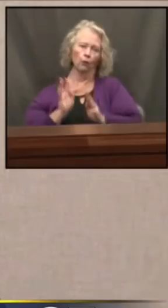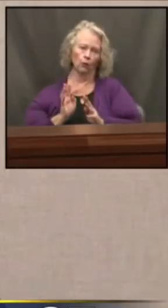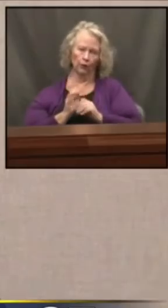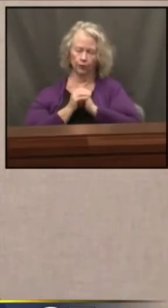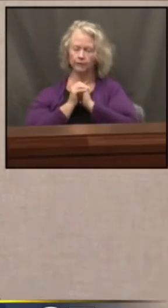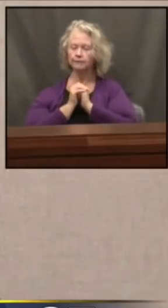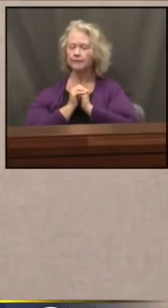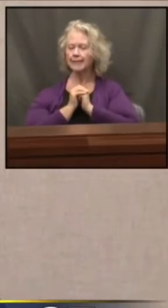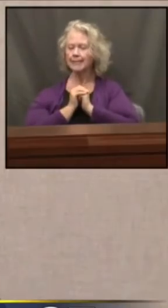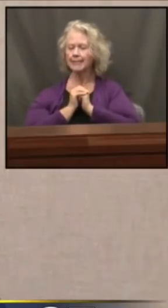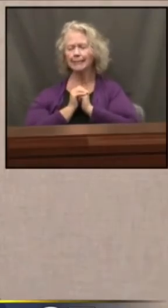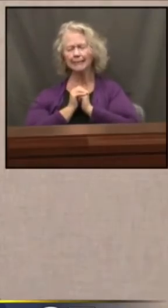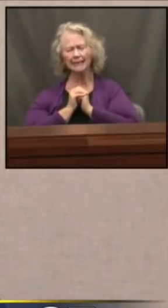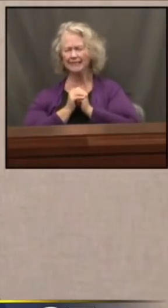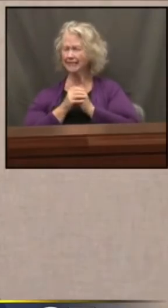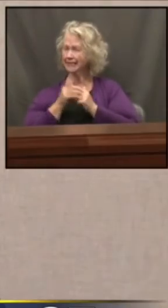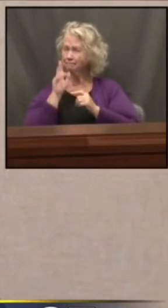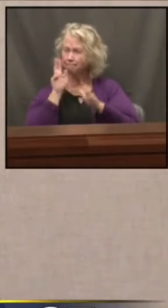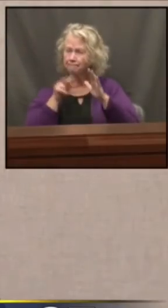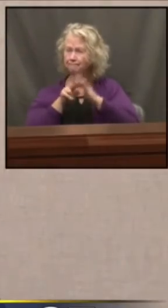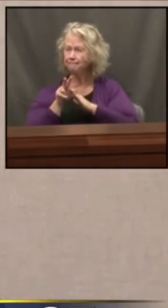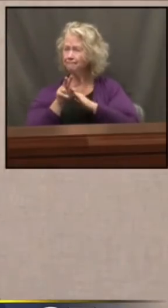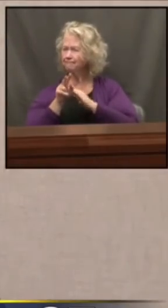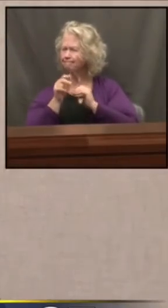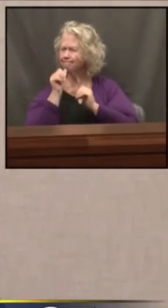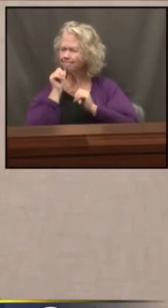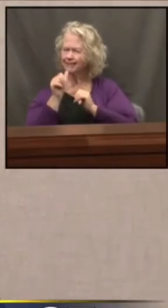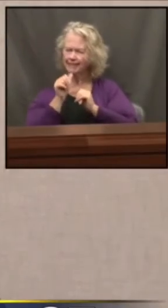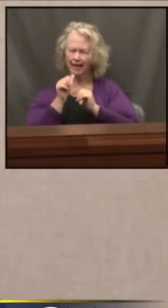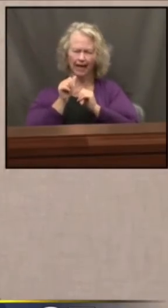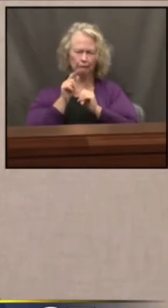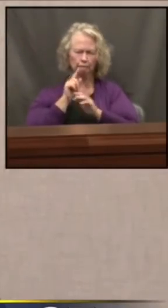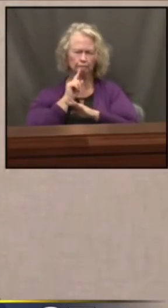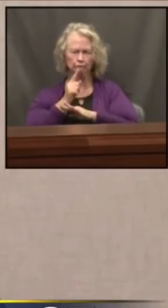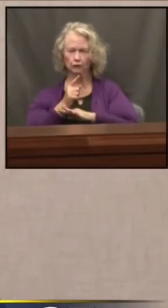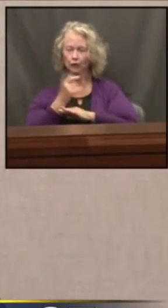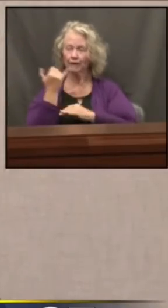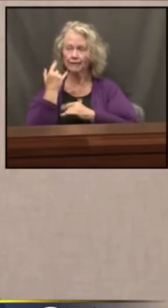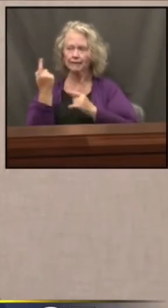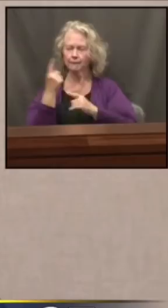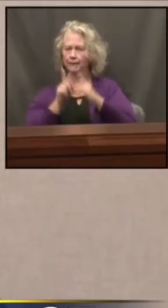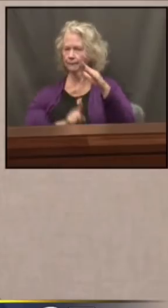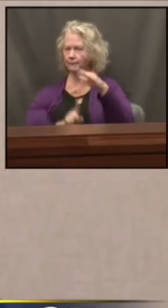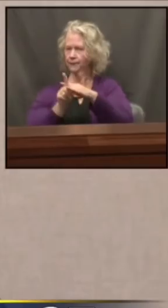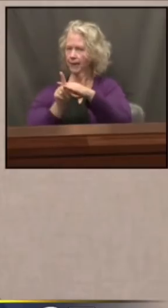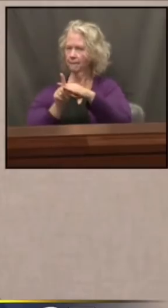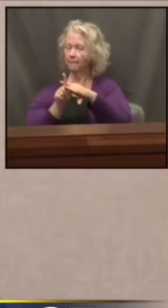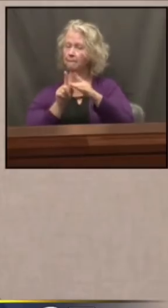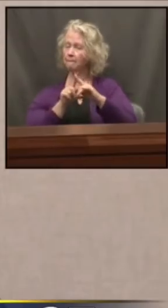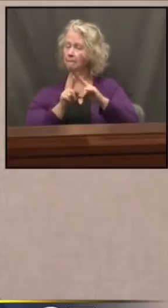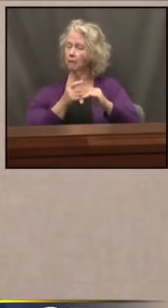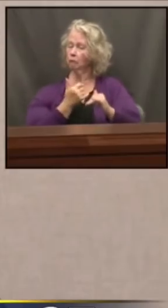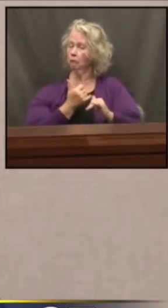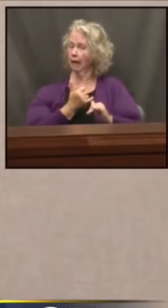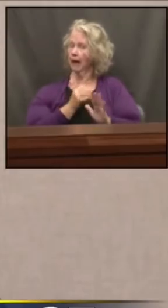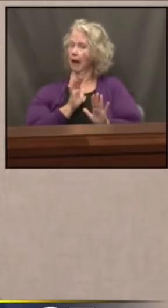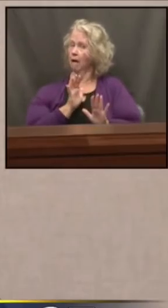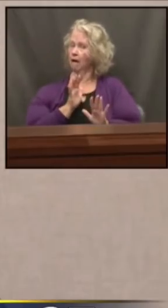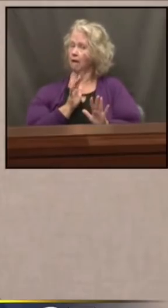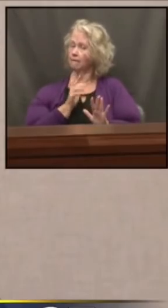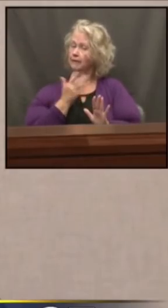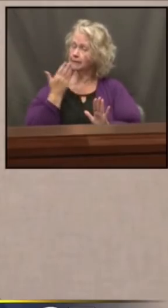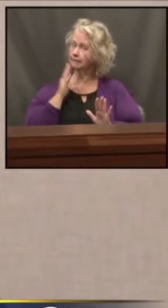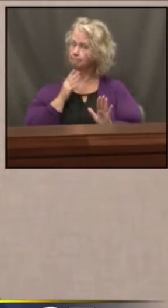it's unclear at this point whether something else may happen, but I think things are looking very promising at